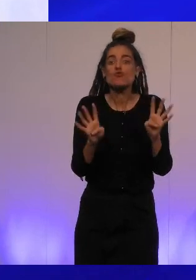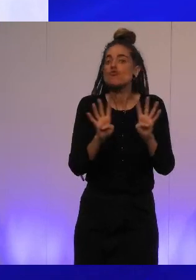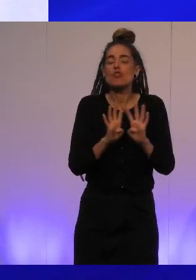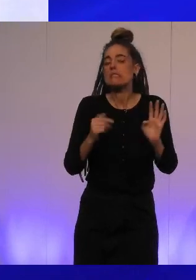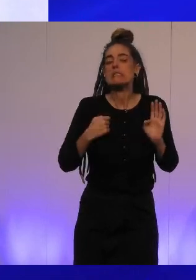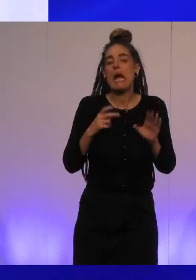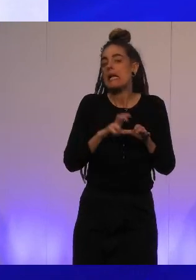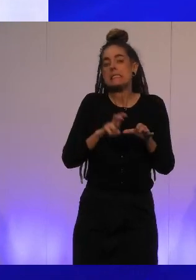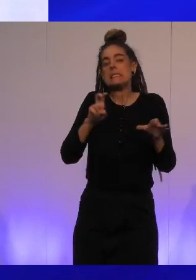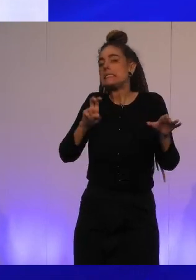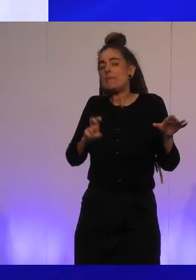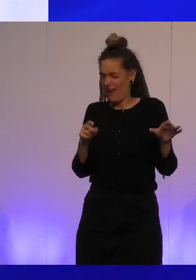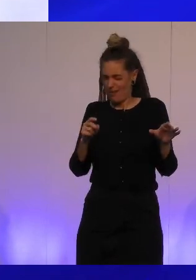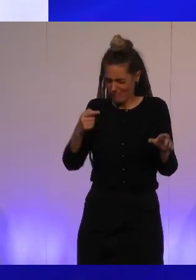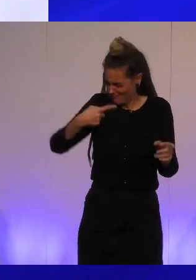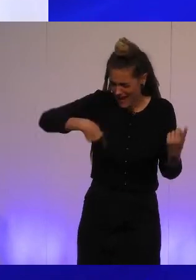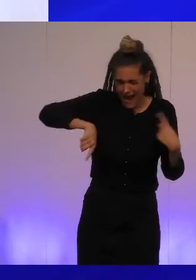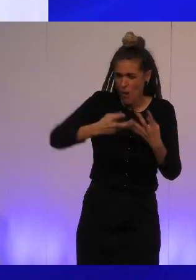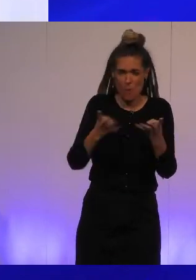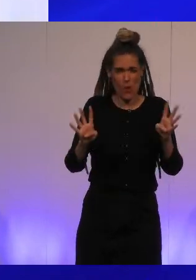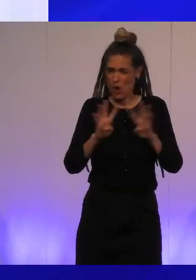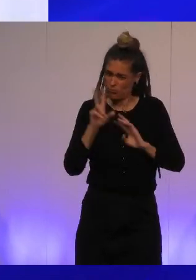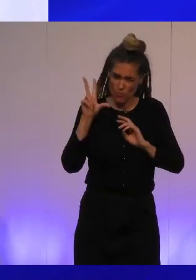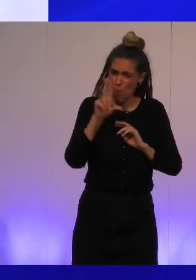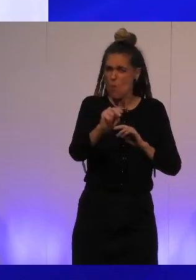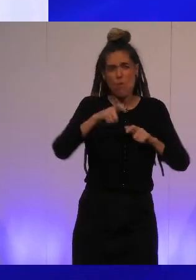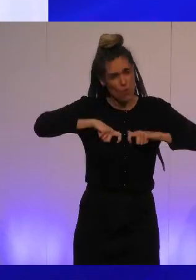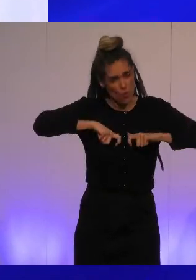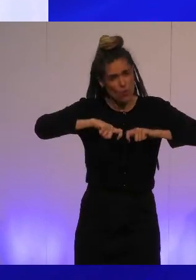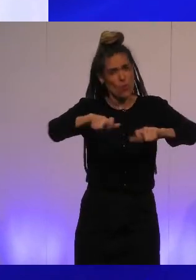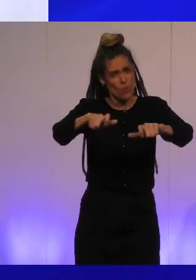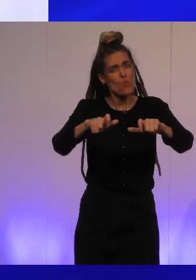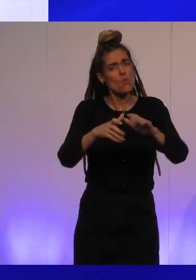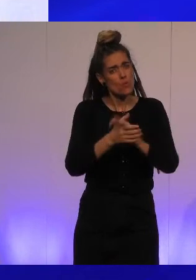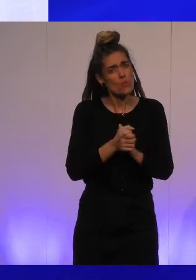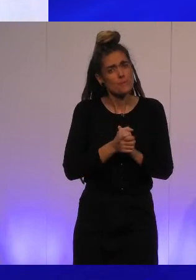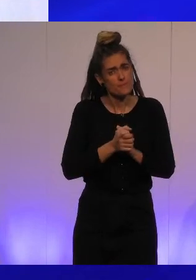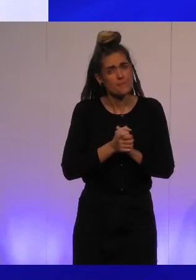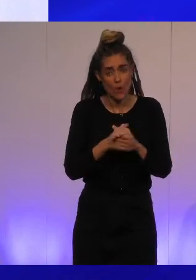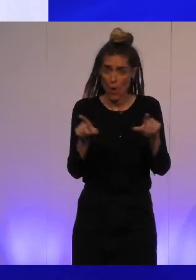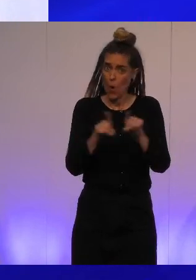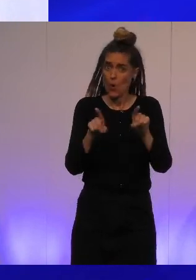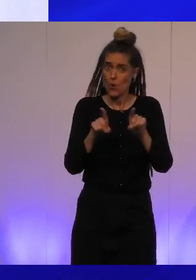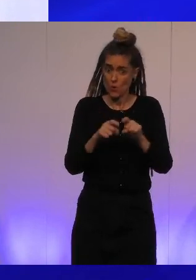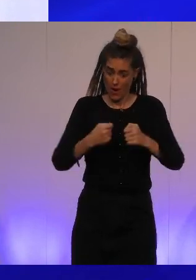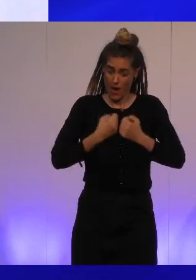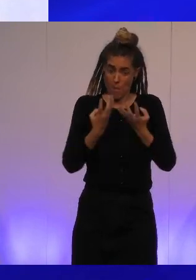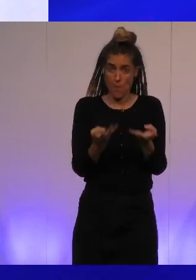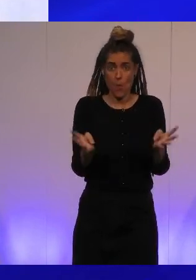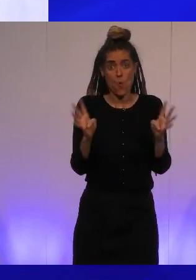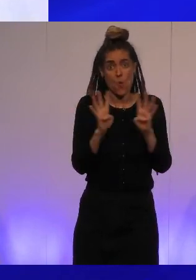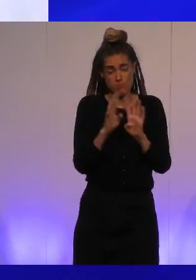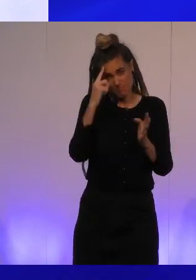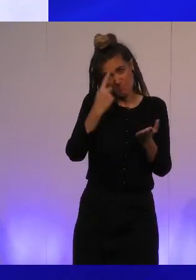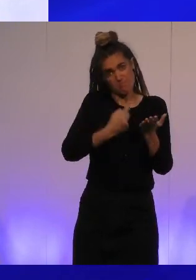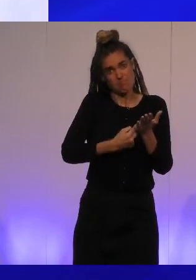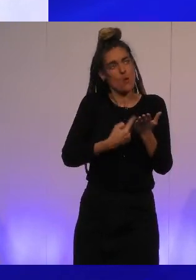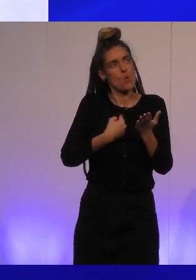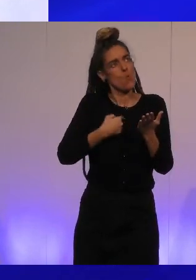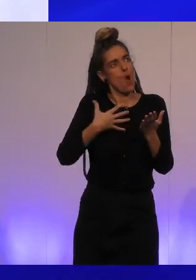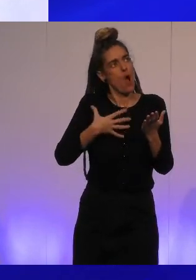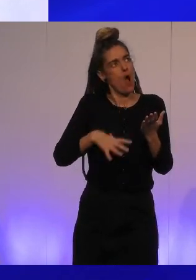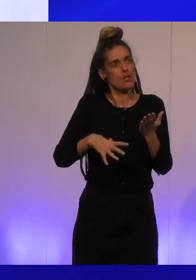but we as a board have chosen not to. And we've also as a board chosen to tie that